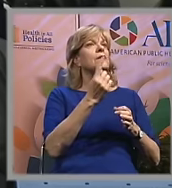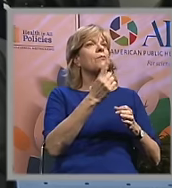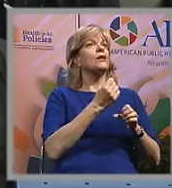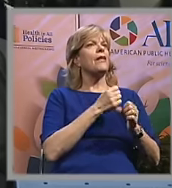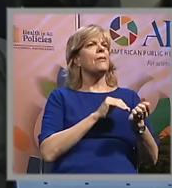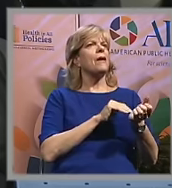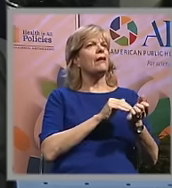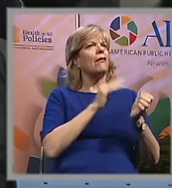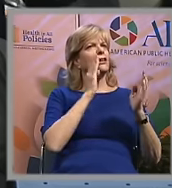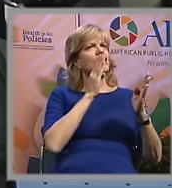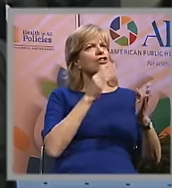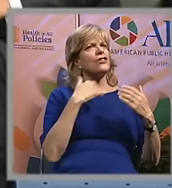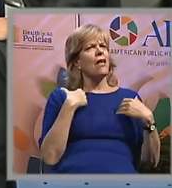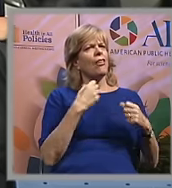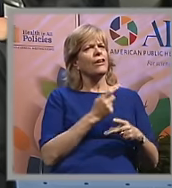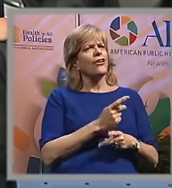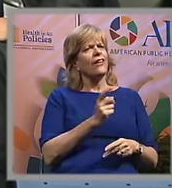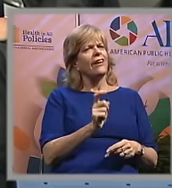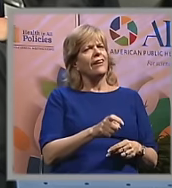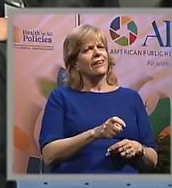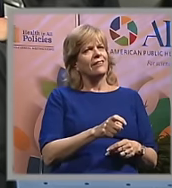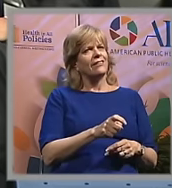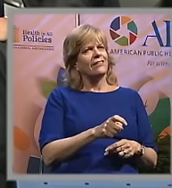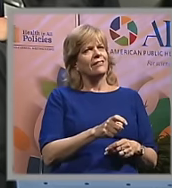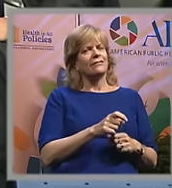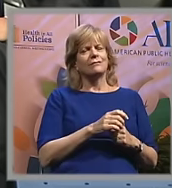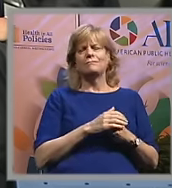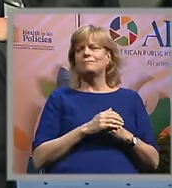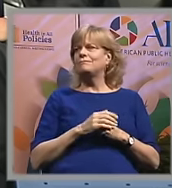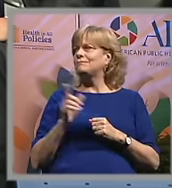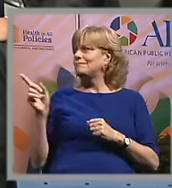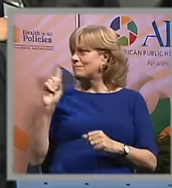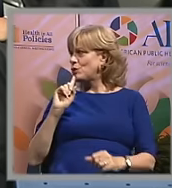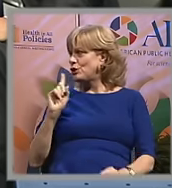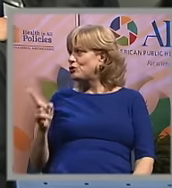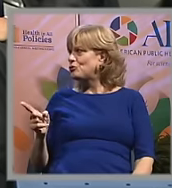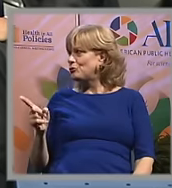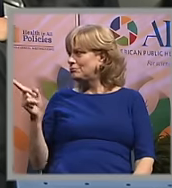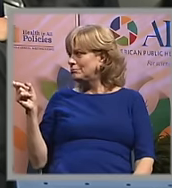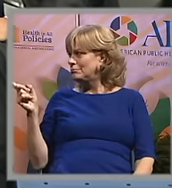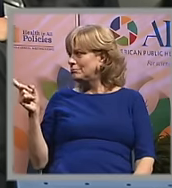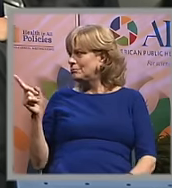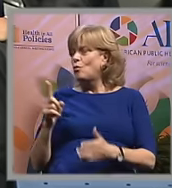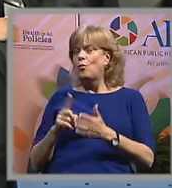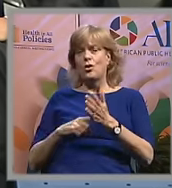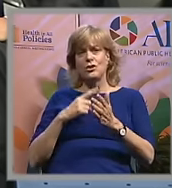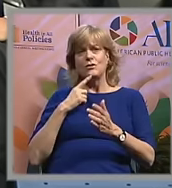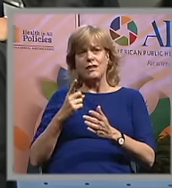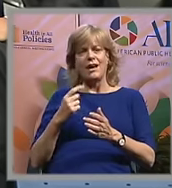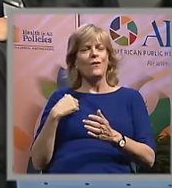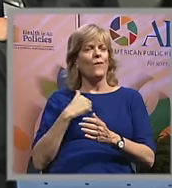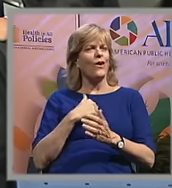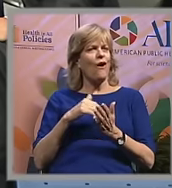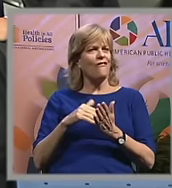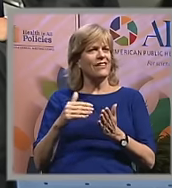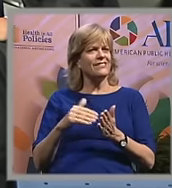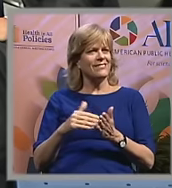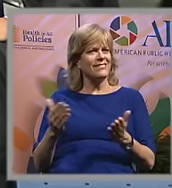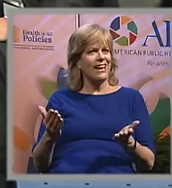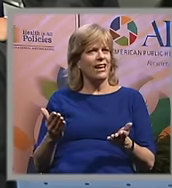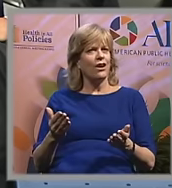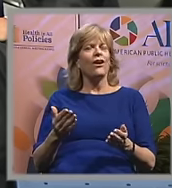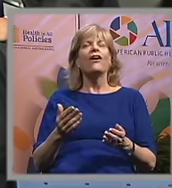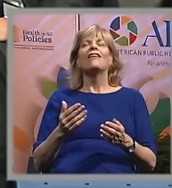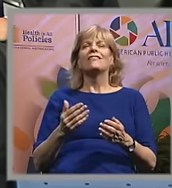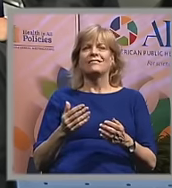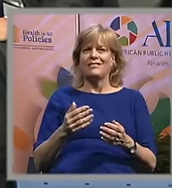medical attention, the health care that they need. It's absolutely true. I mean, what you're saying reminds me of something that we often say, which is that health is the river